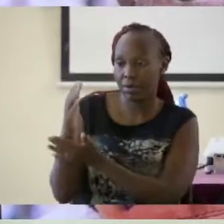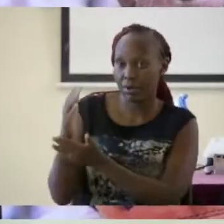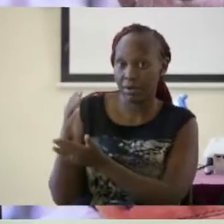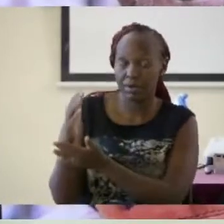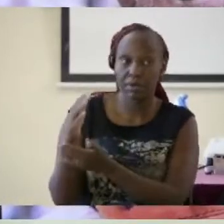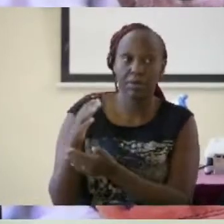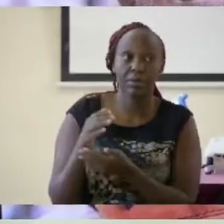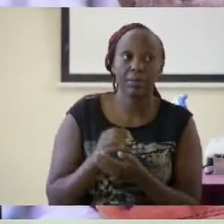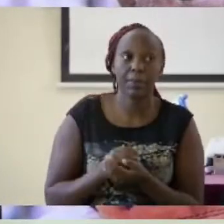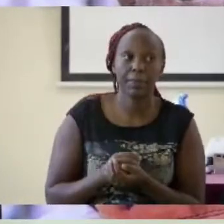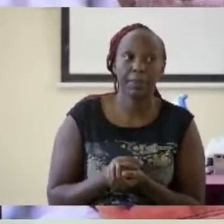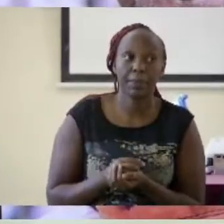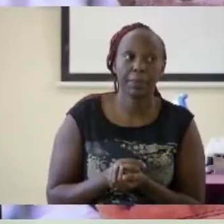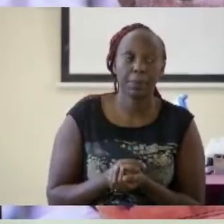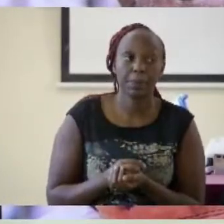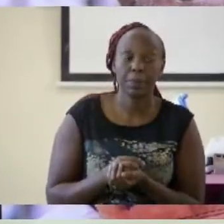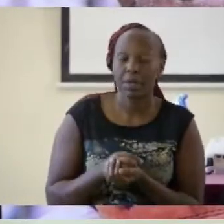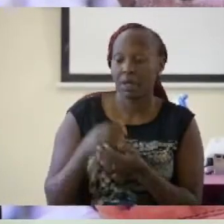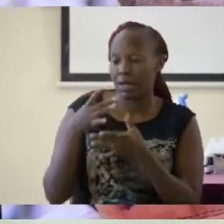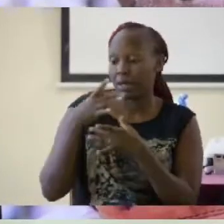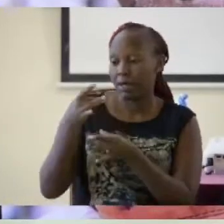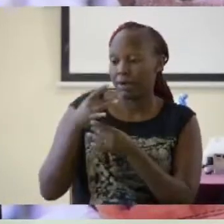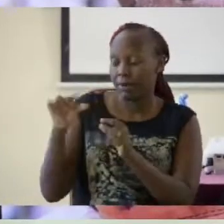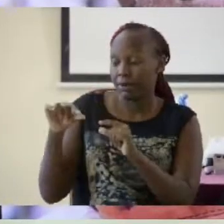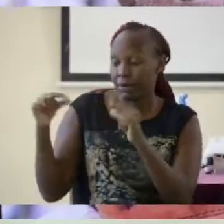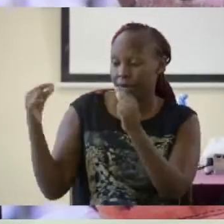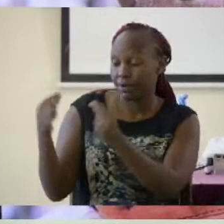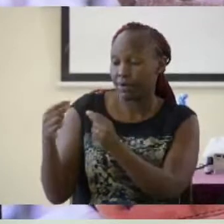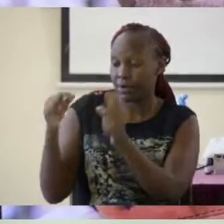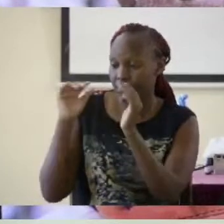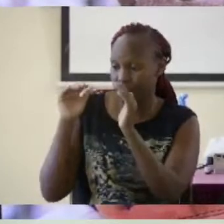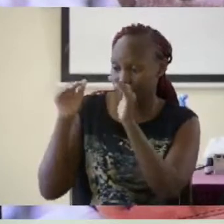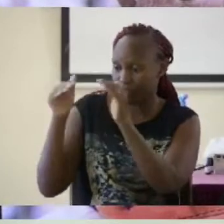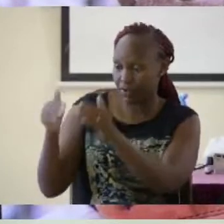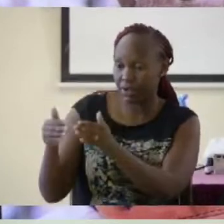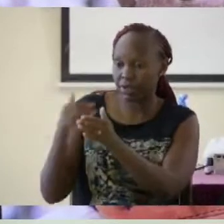So the interest group that we were working with, widows